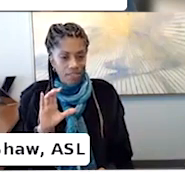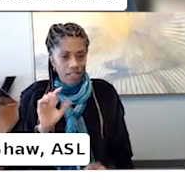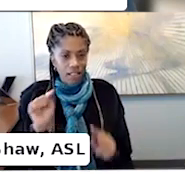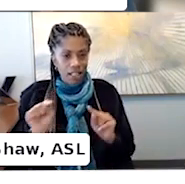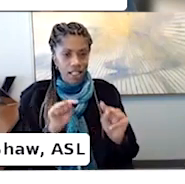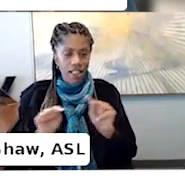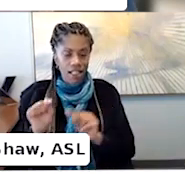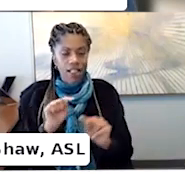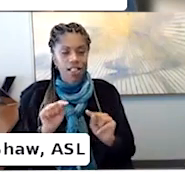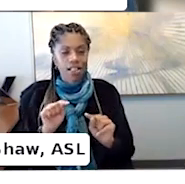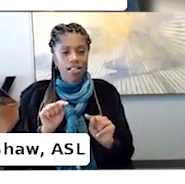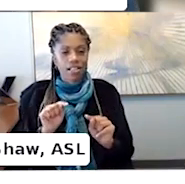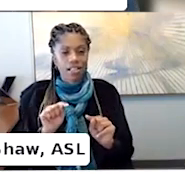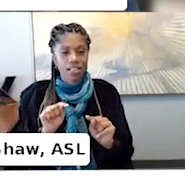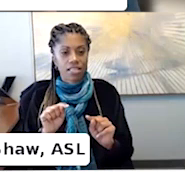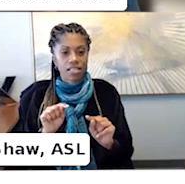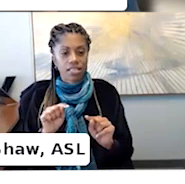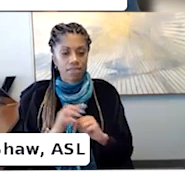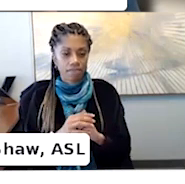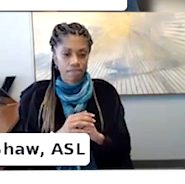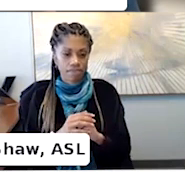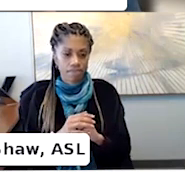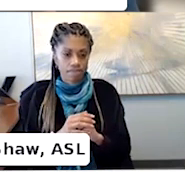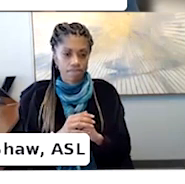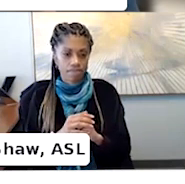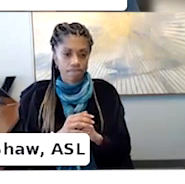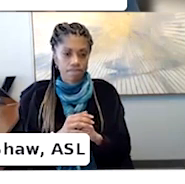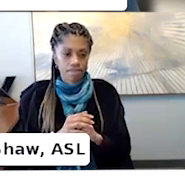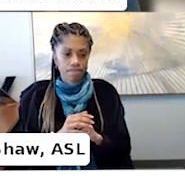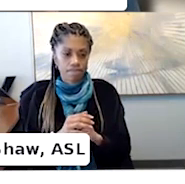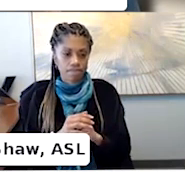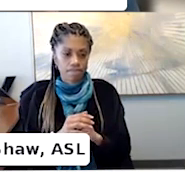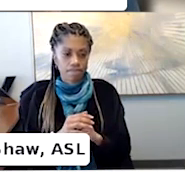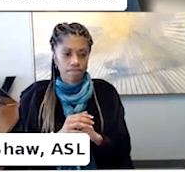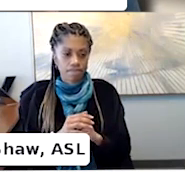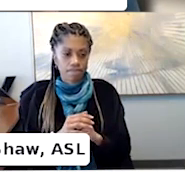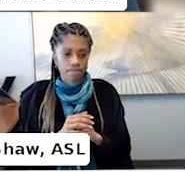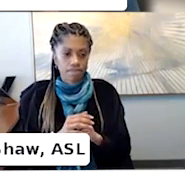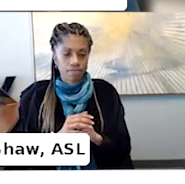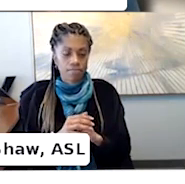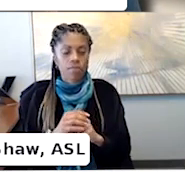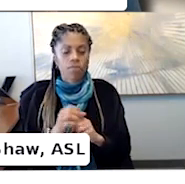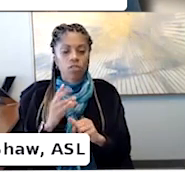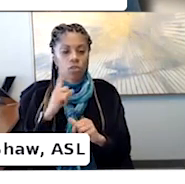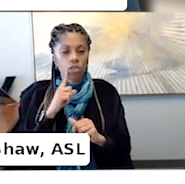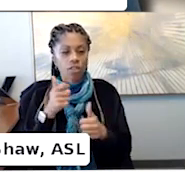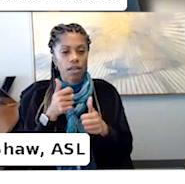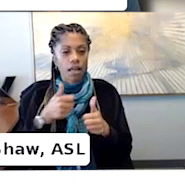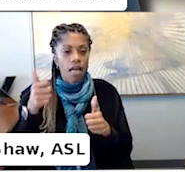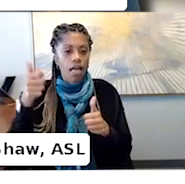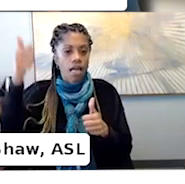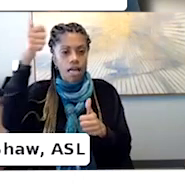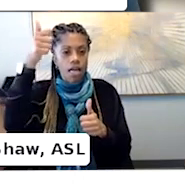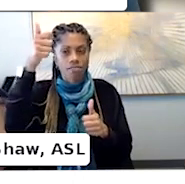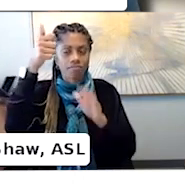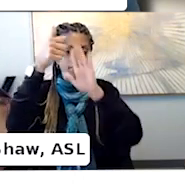it away from the hierarchical cultures that we're so used to and really give